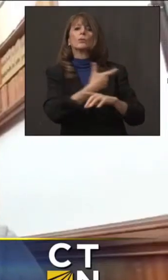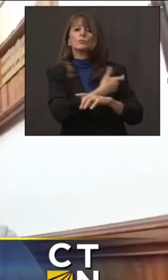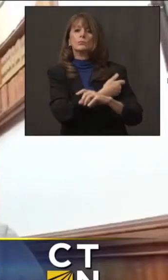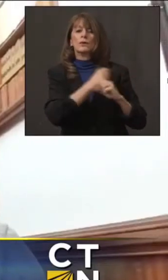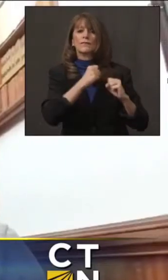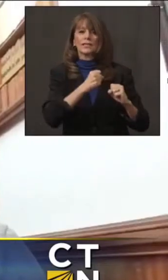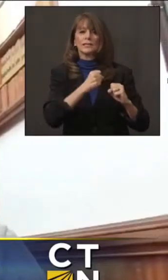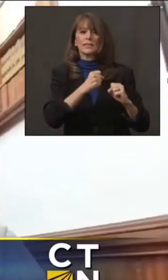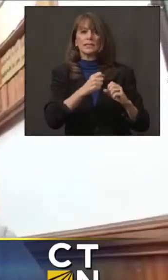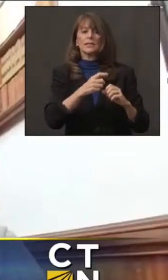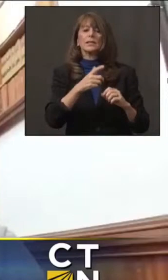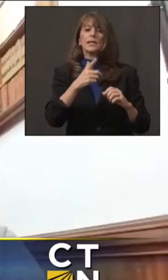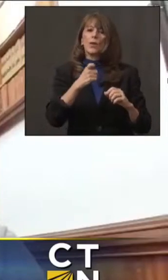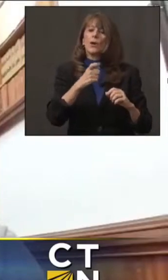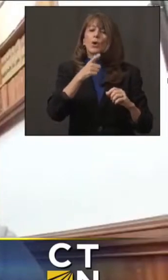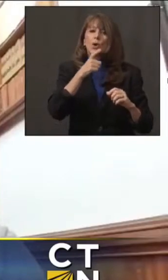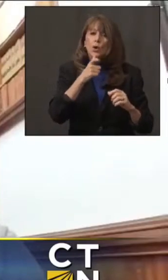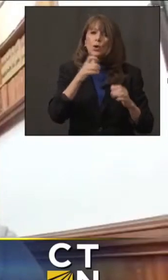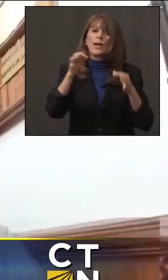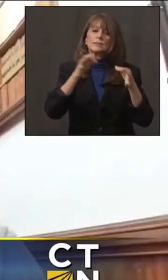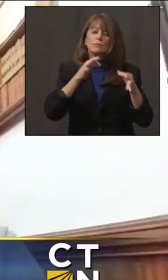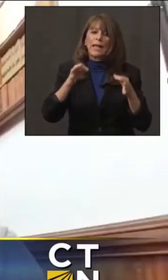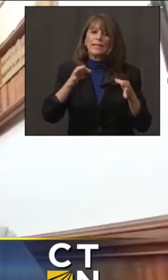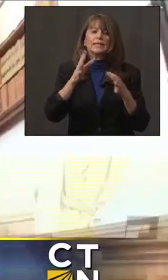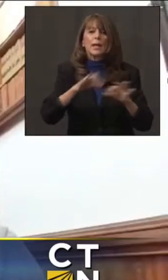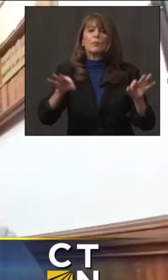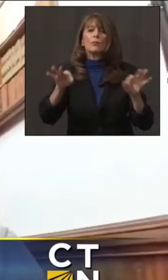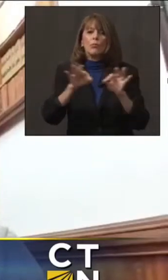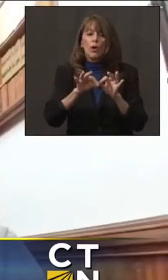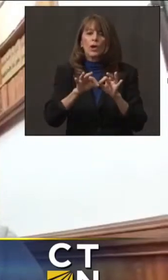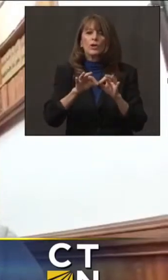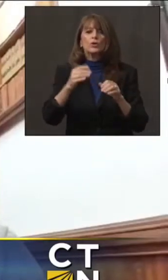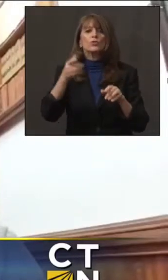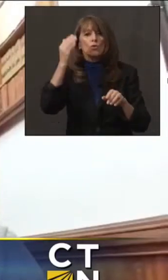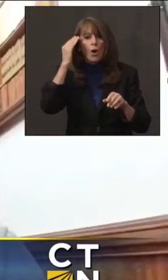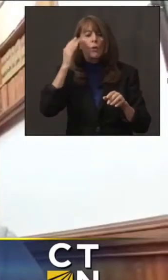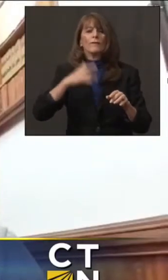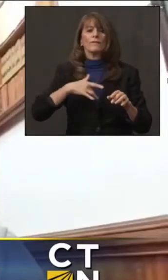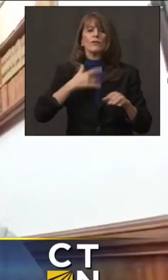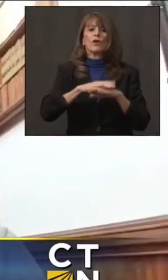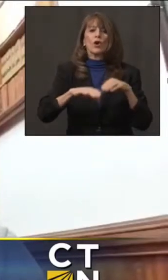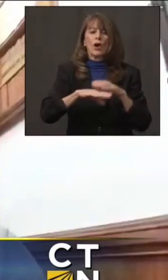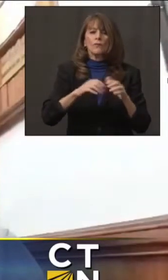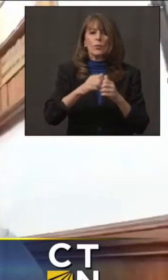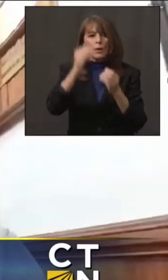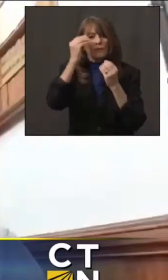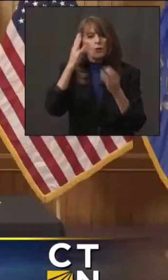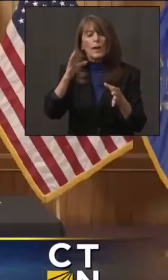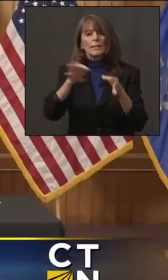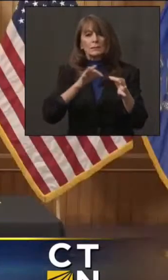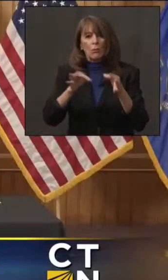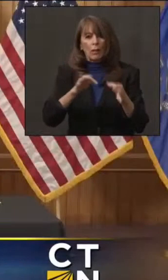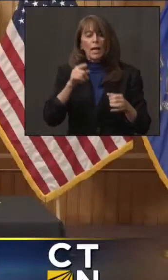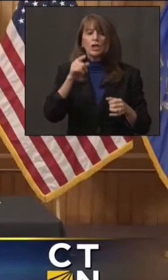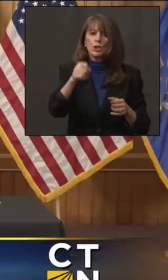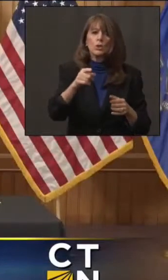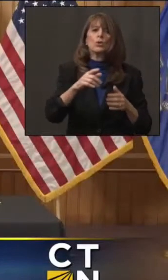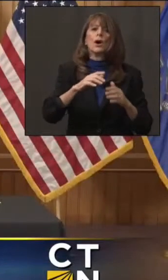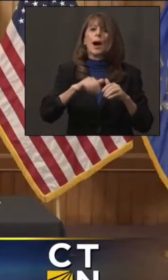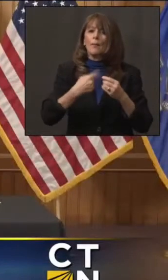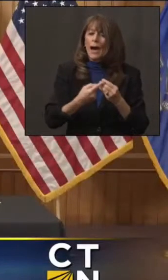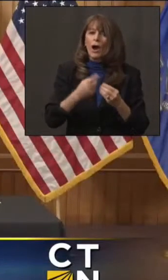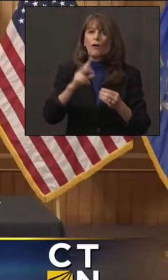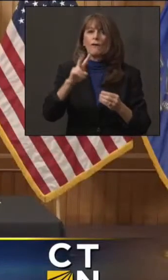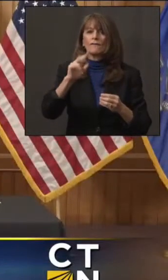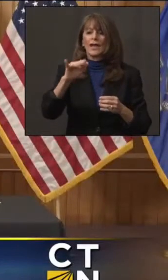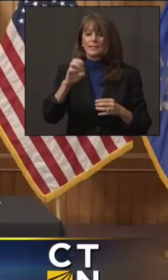about who's providing the information. And that was a main aspect of our overall work group. Thank you both. And one more question.